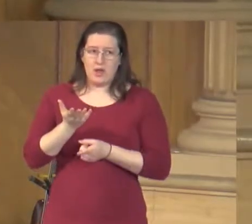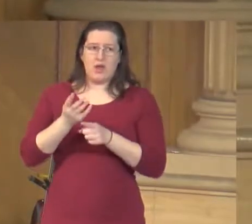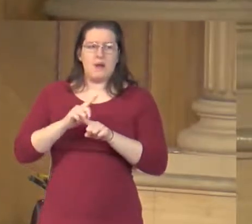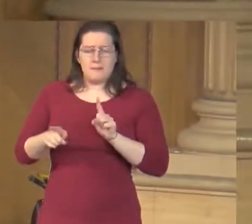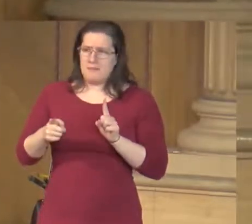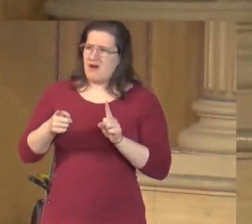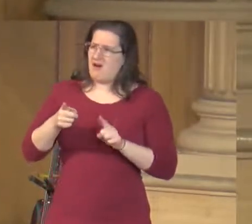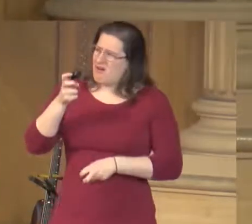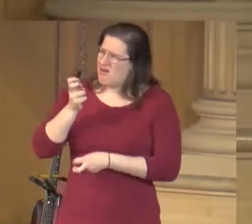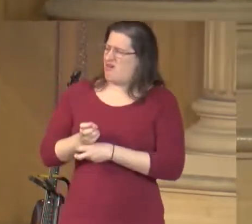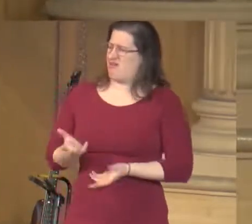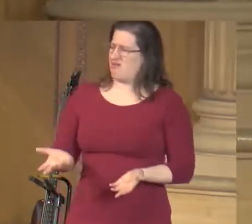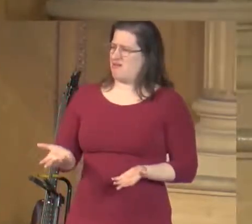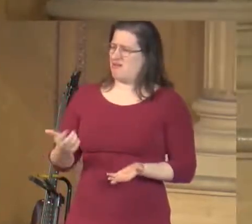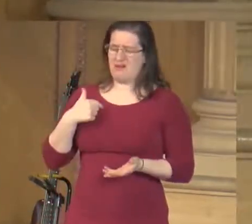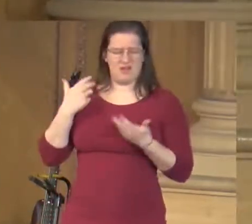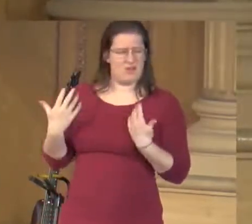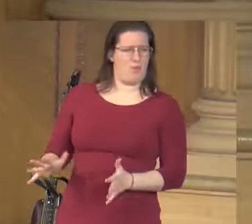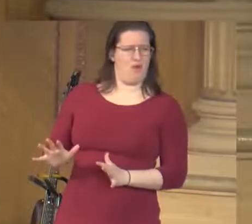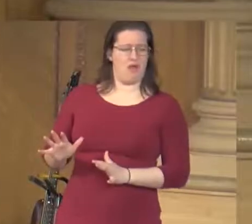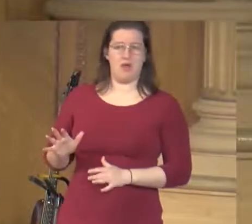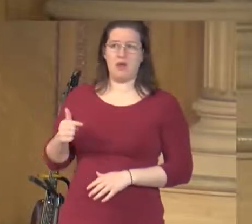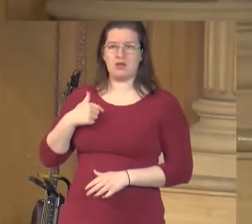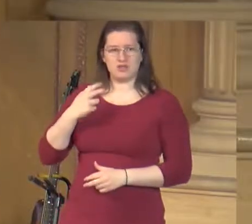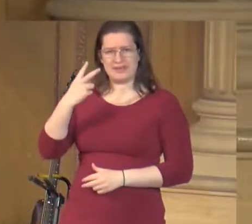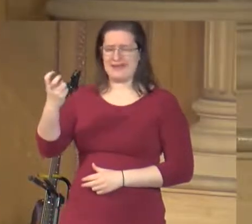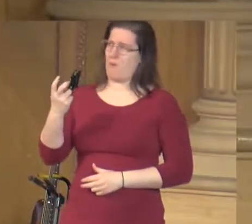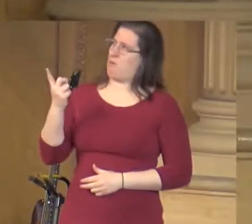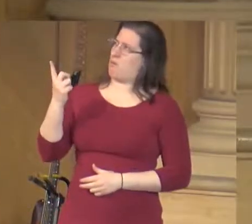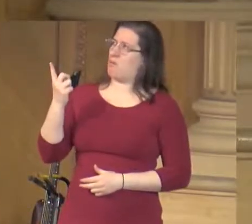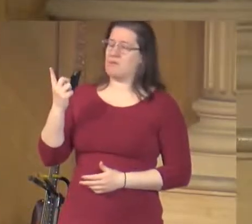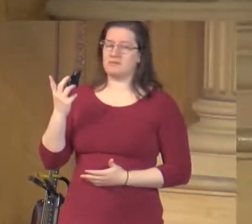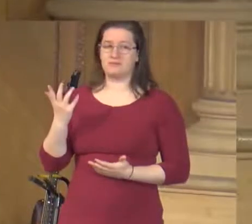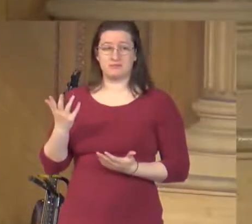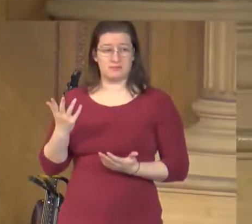you disbelieve because that's not quite the answer or the opportunity that you were looking for.